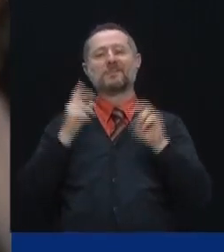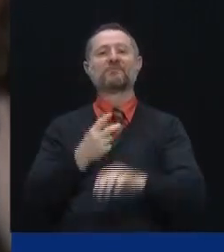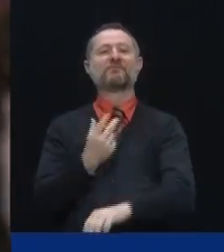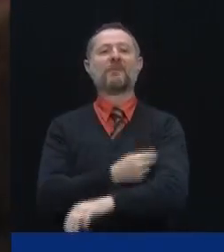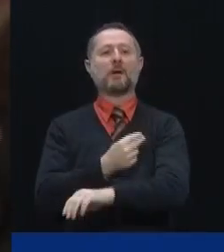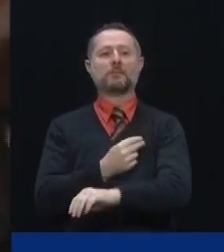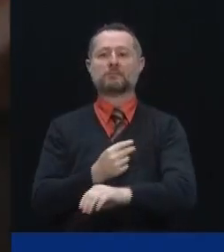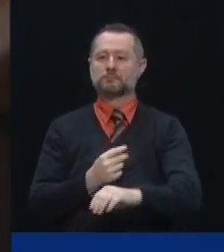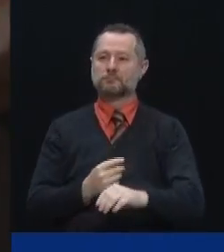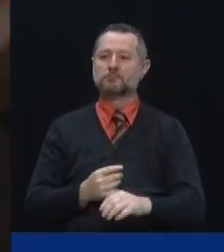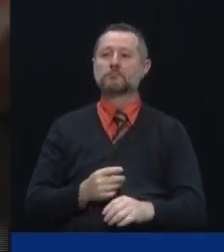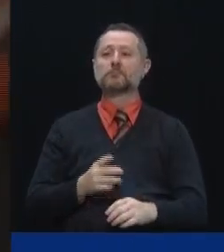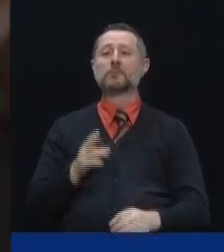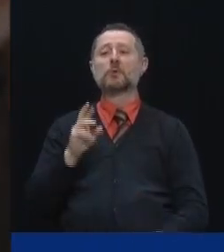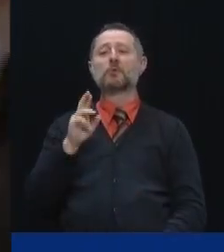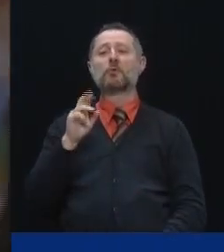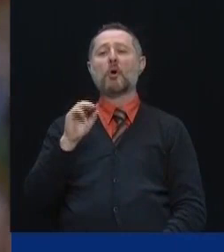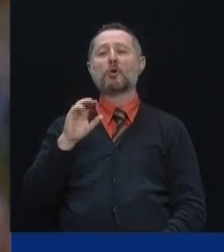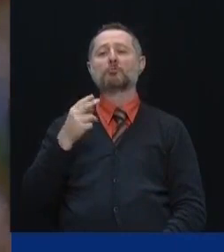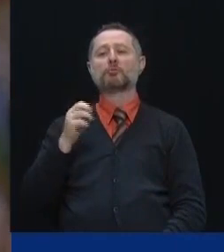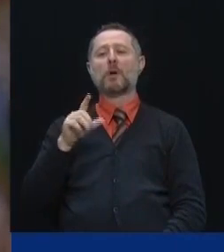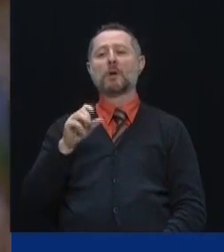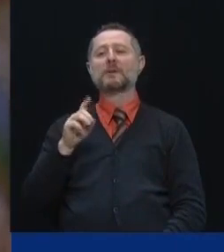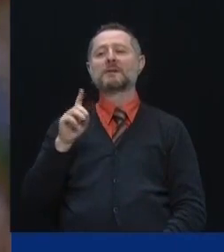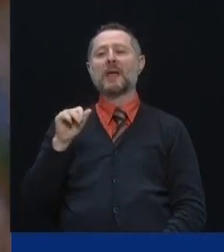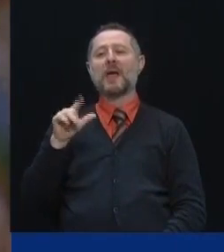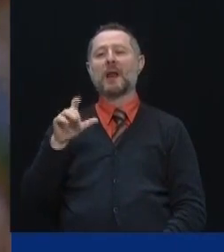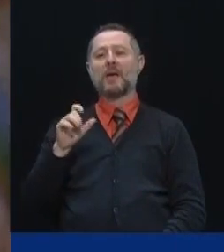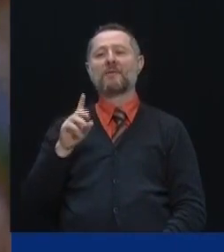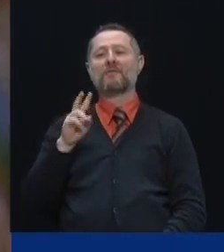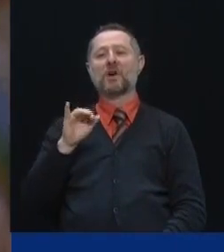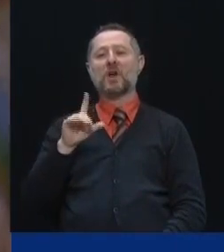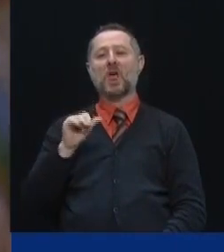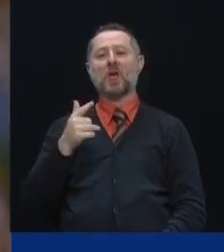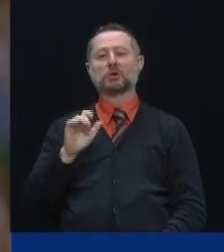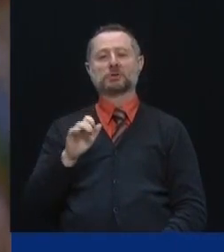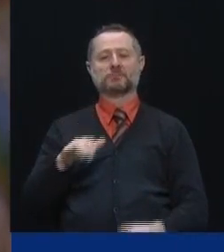want to get the word out. Let's give a big round of applause.